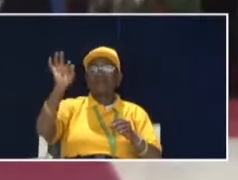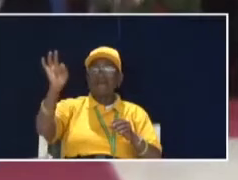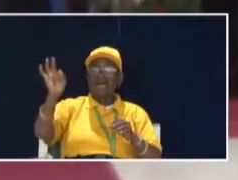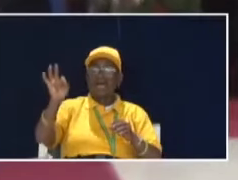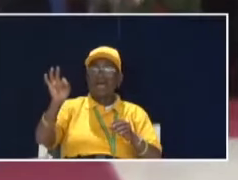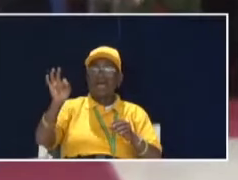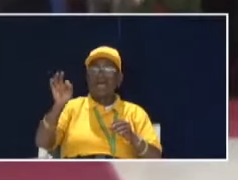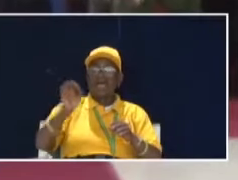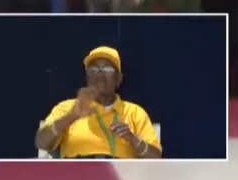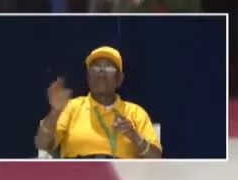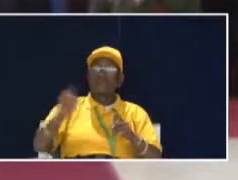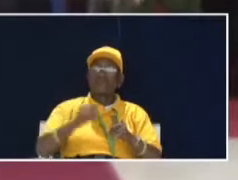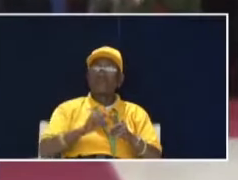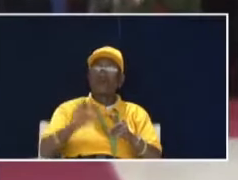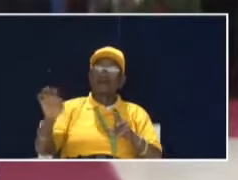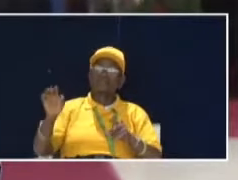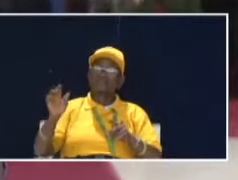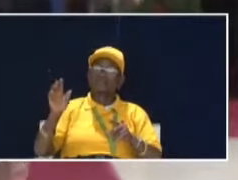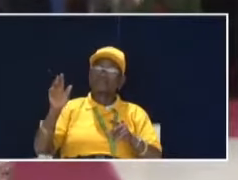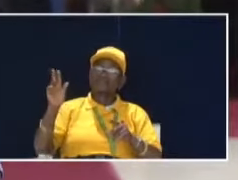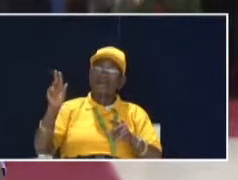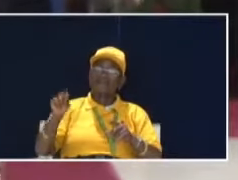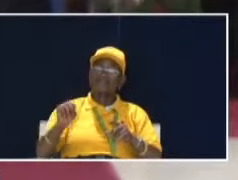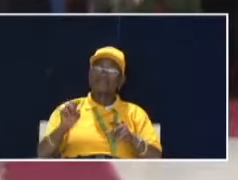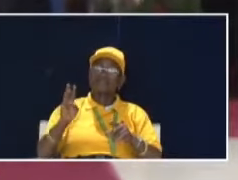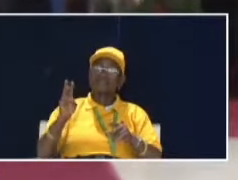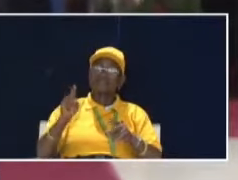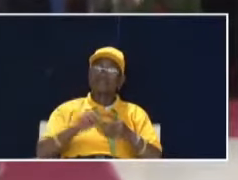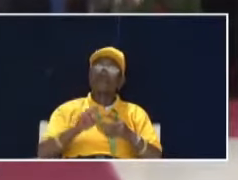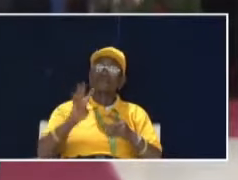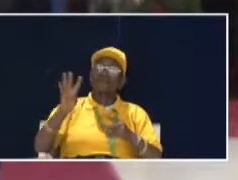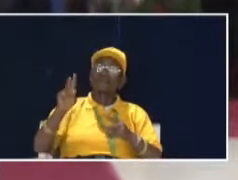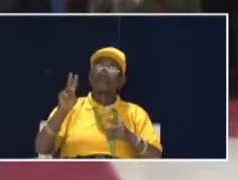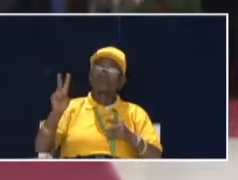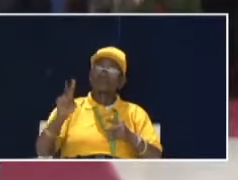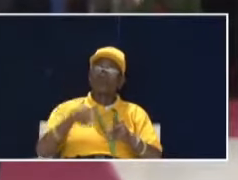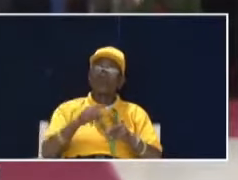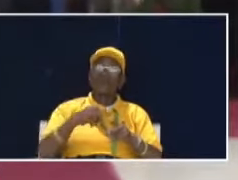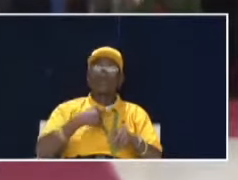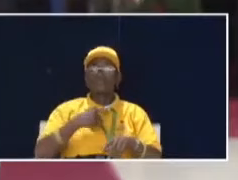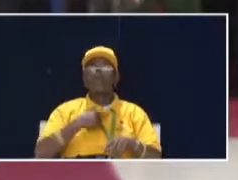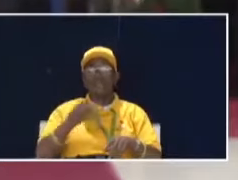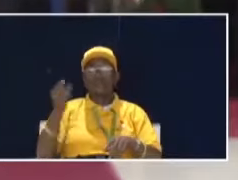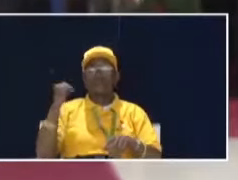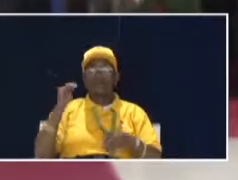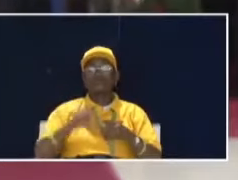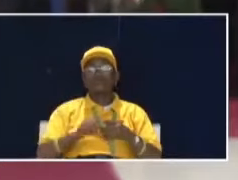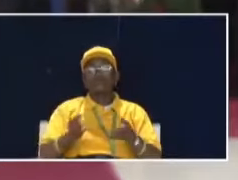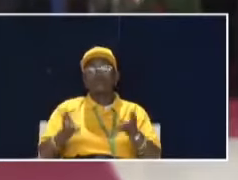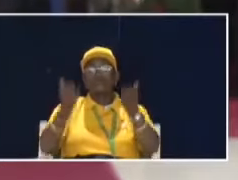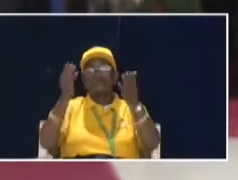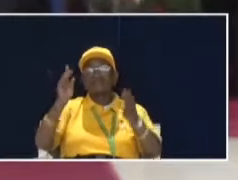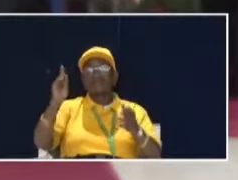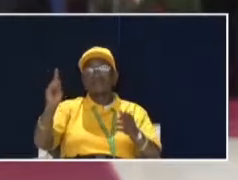verse 36 to 42, when Peter was going to raise Dorcas from the dead,